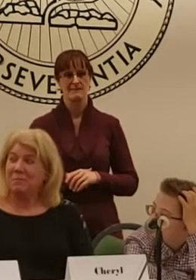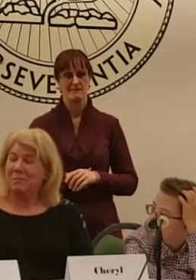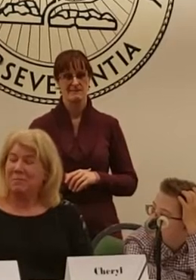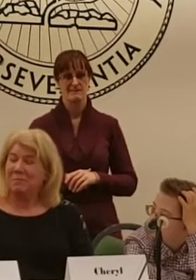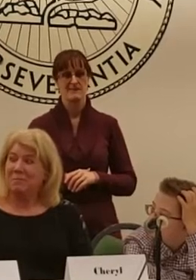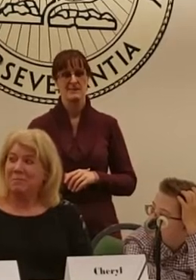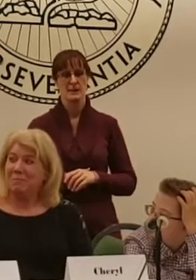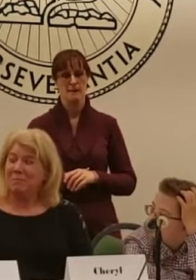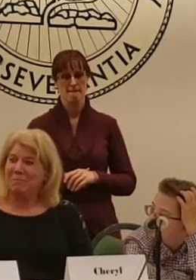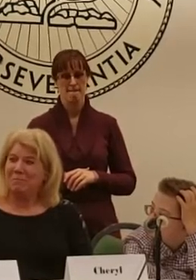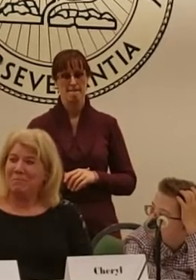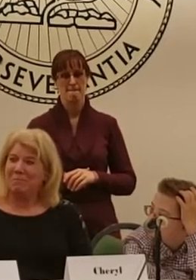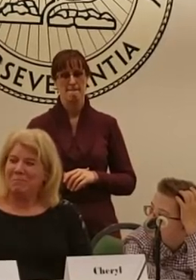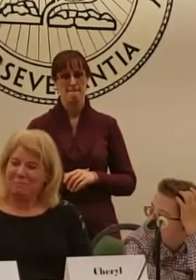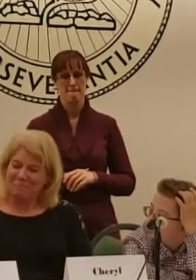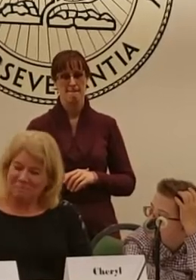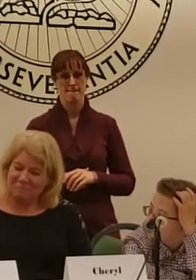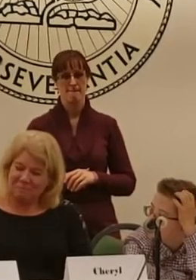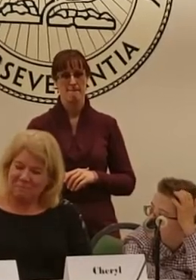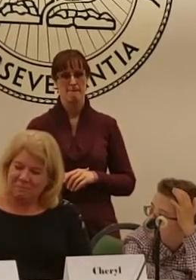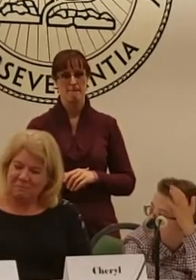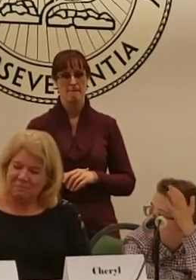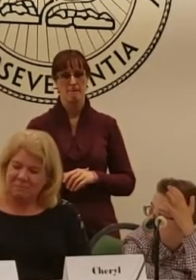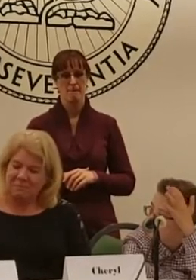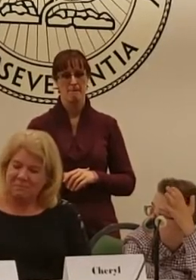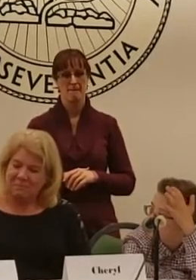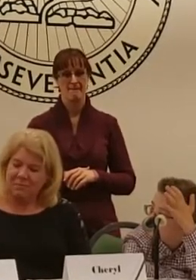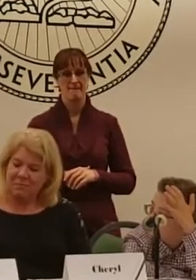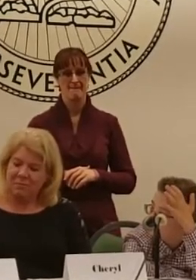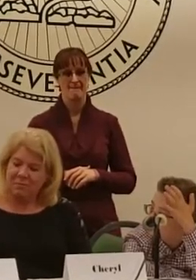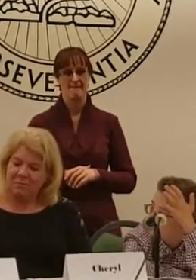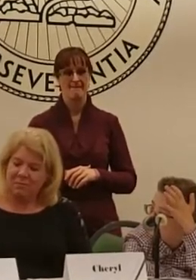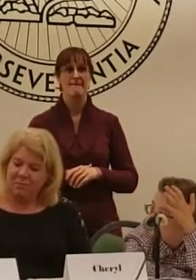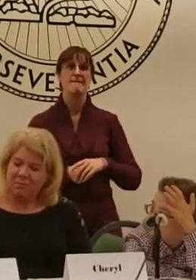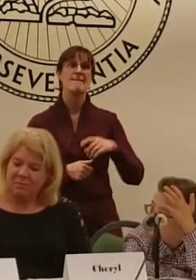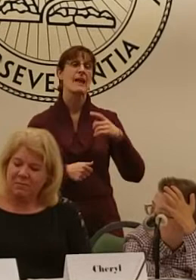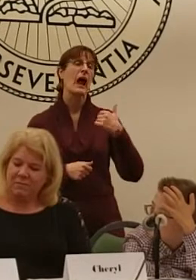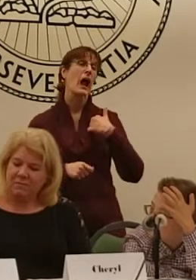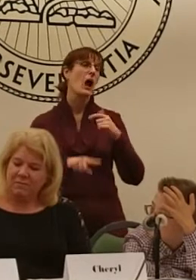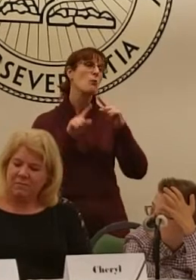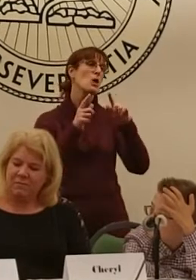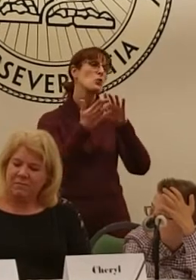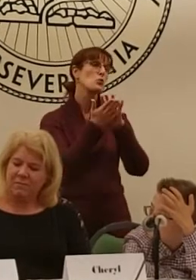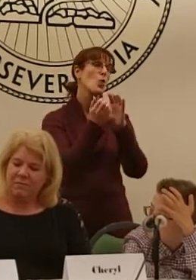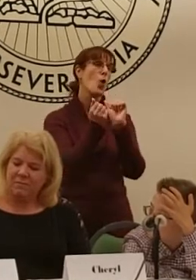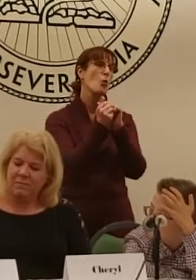Because I was in school with everyone else,